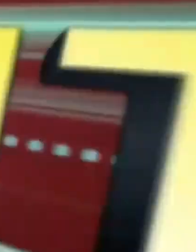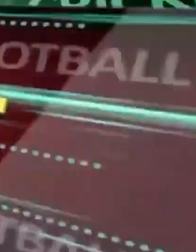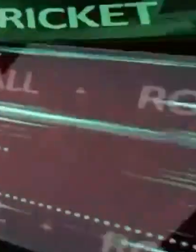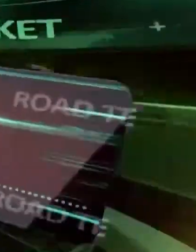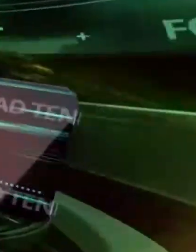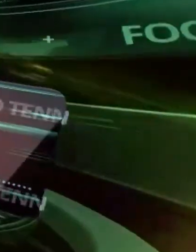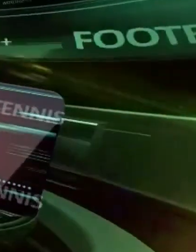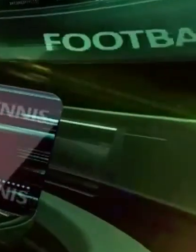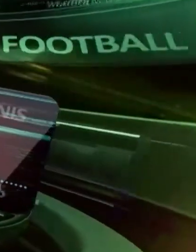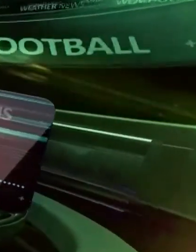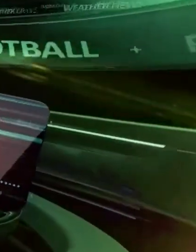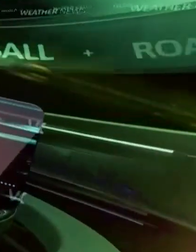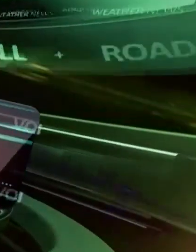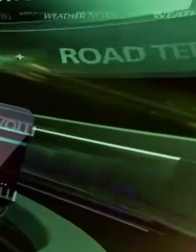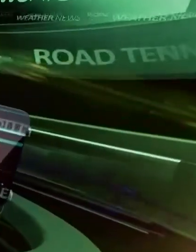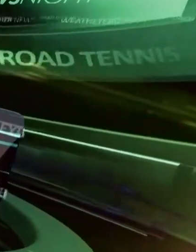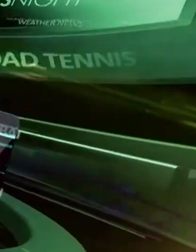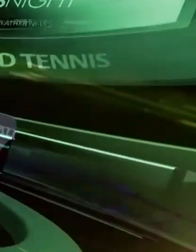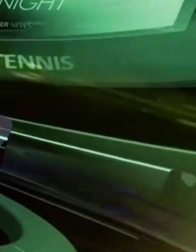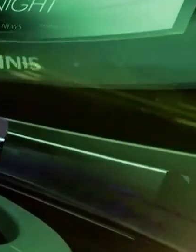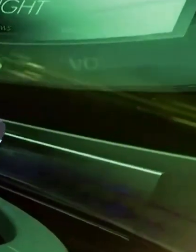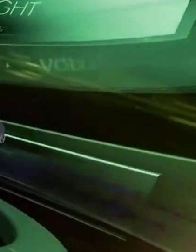after.